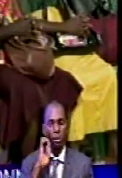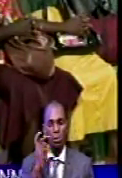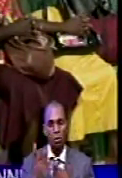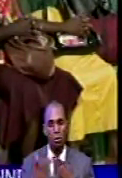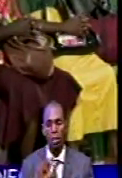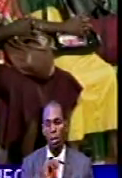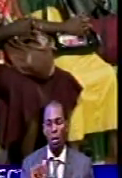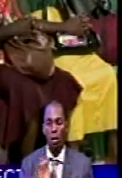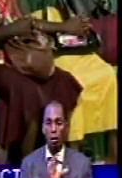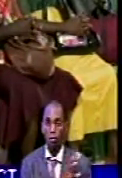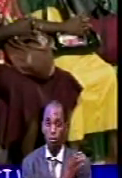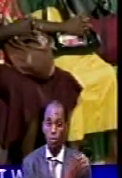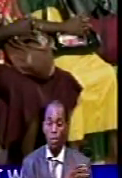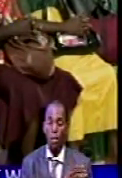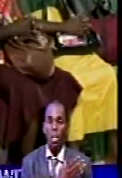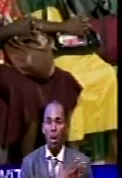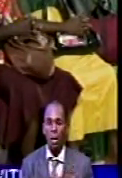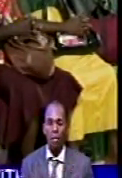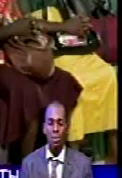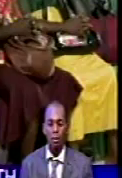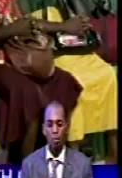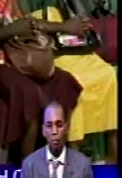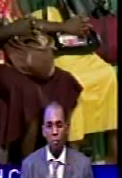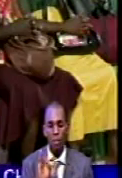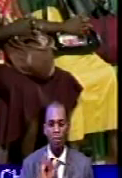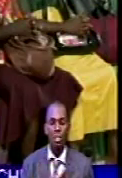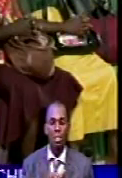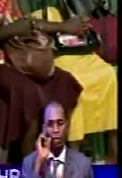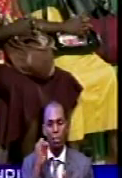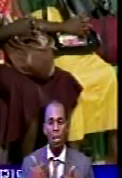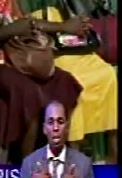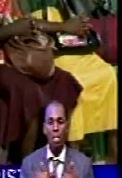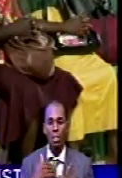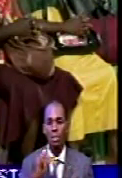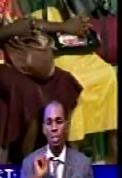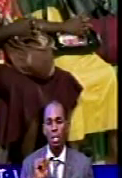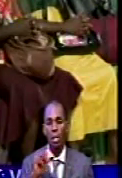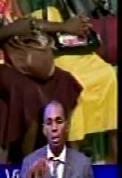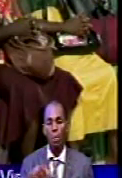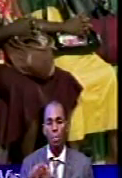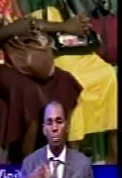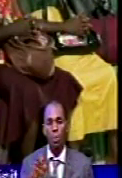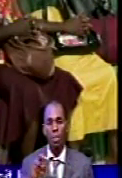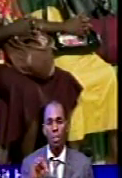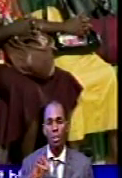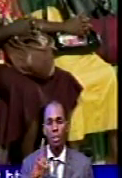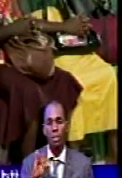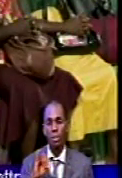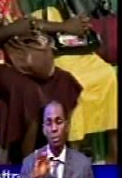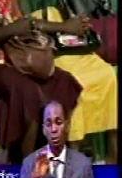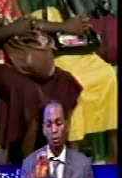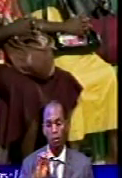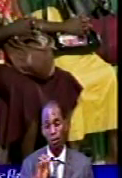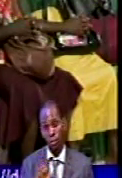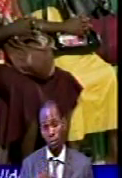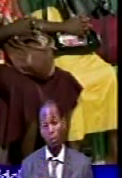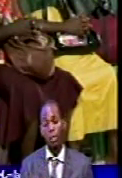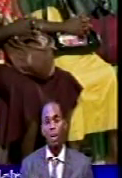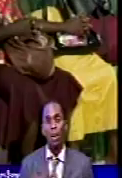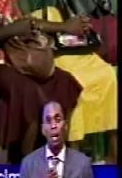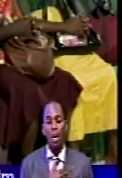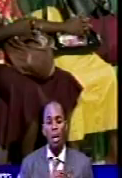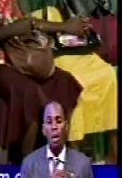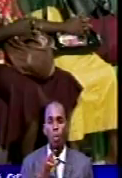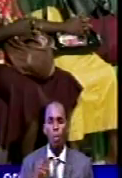Crusade. Just a day to the commencement of Divine Touch, she started menstruating again, and lo and